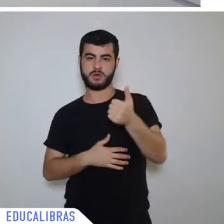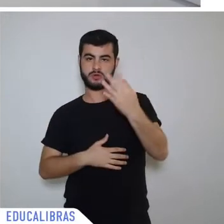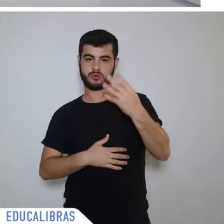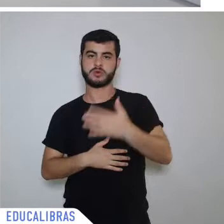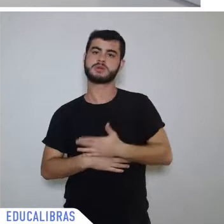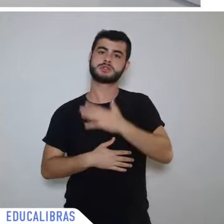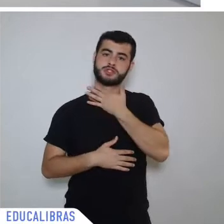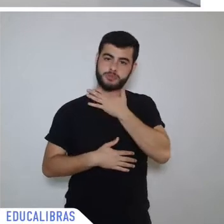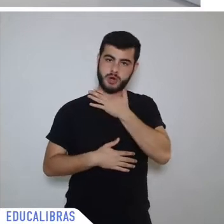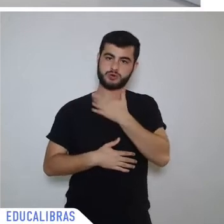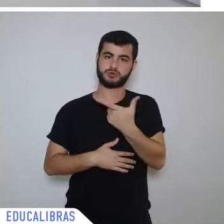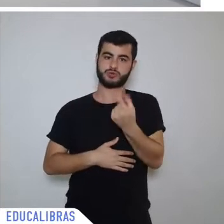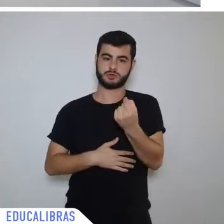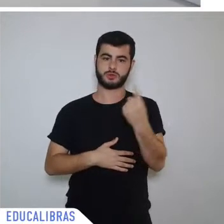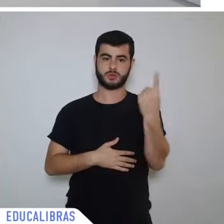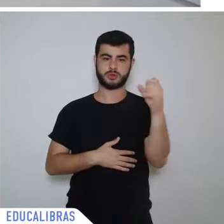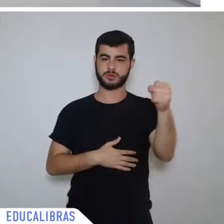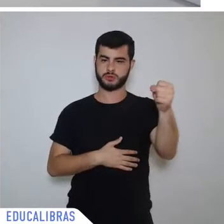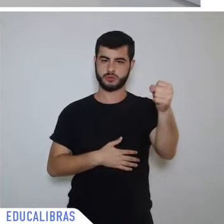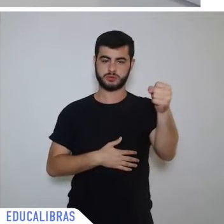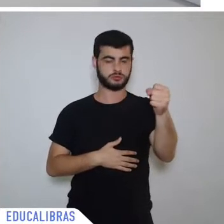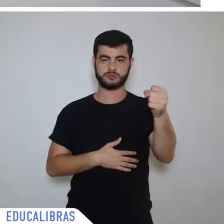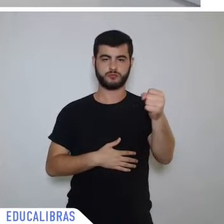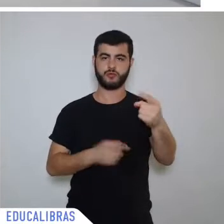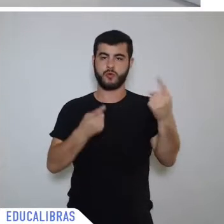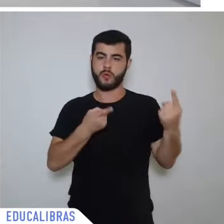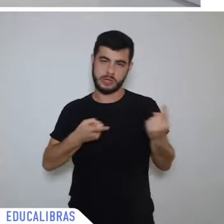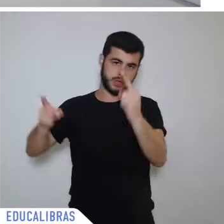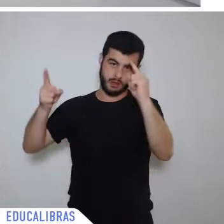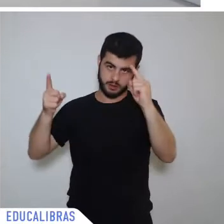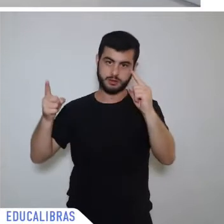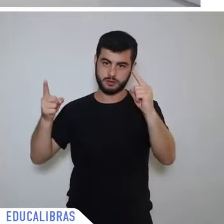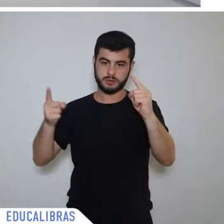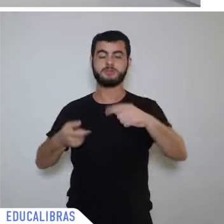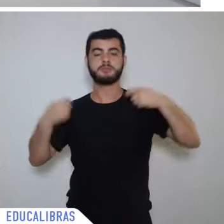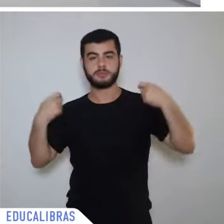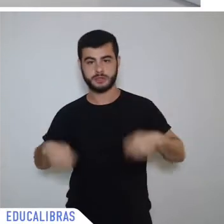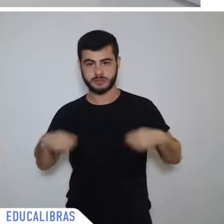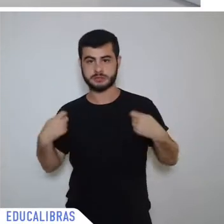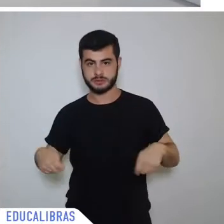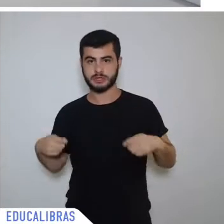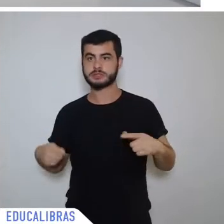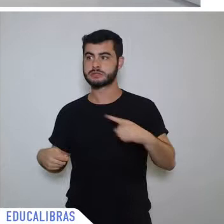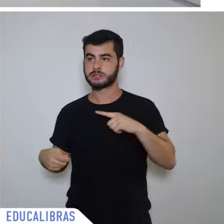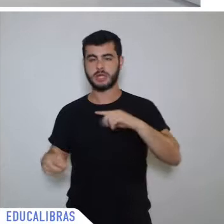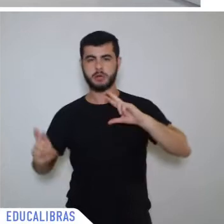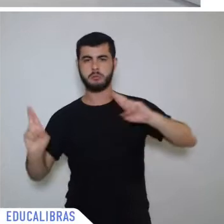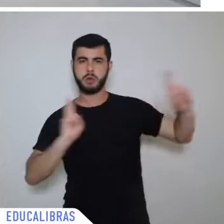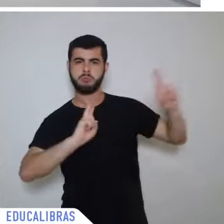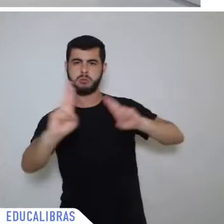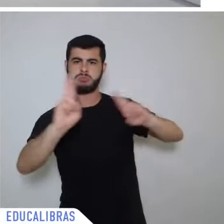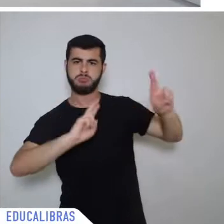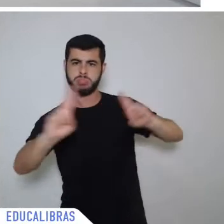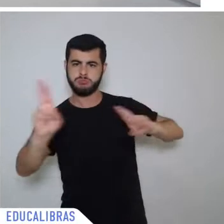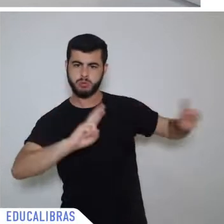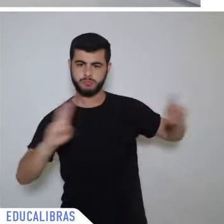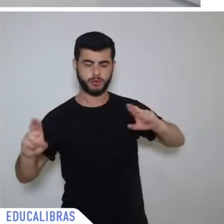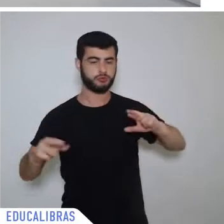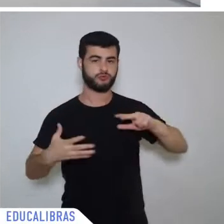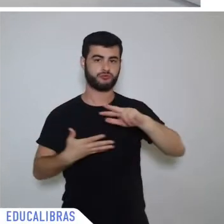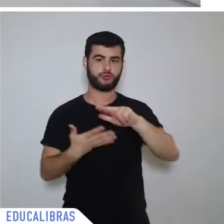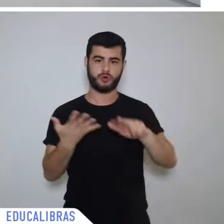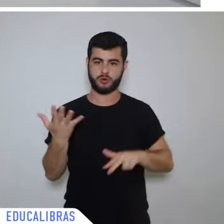in 2018 was an attack that had to be responded in every